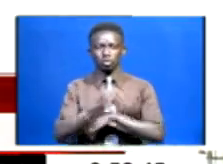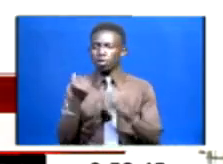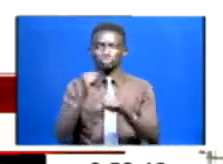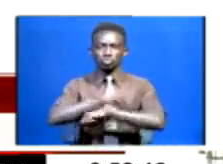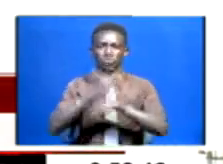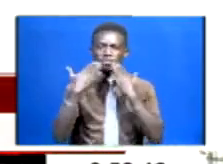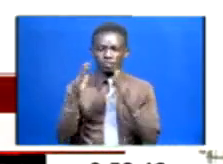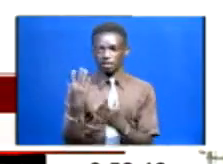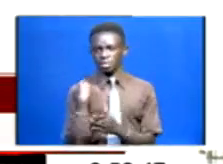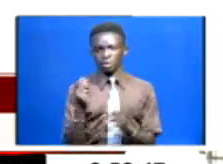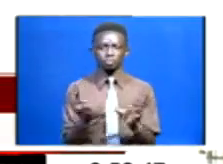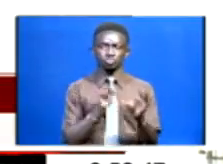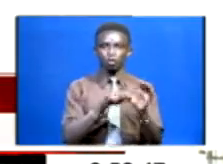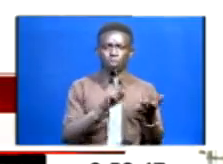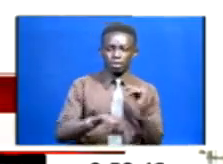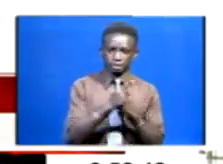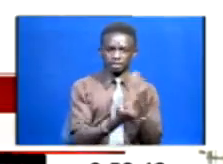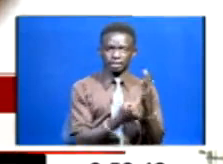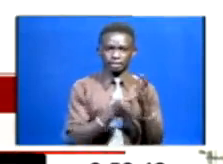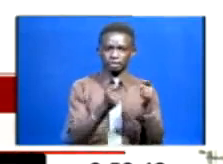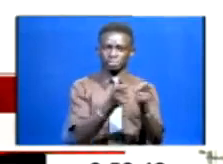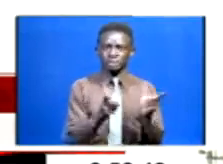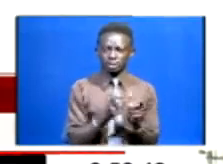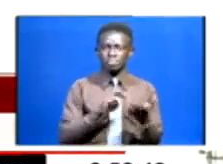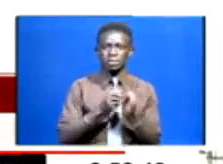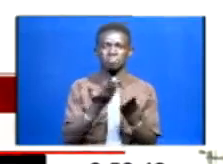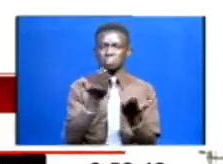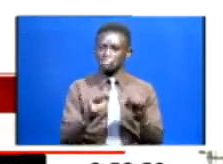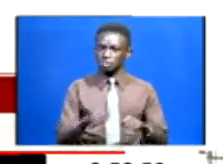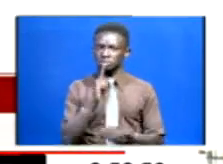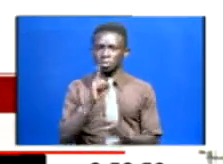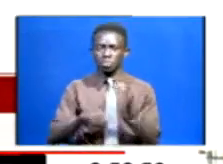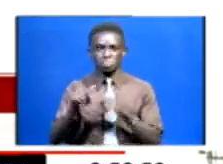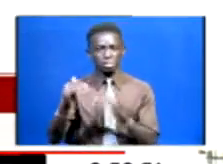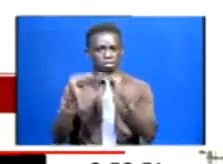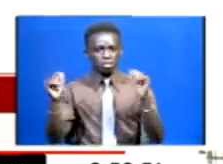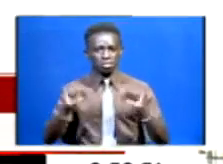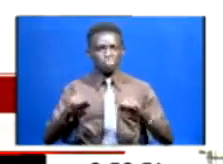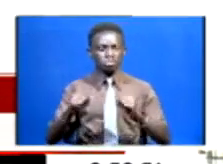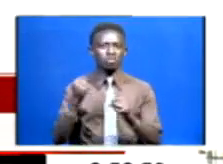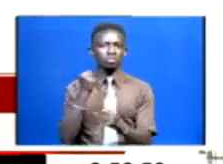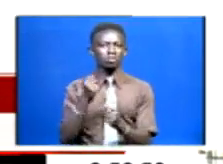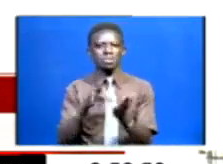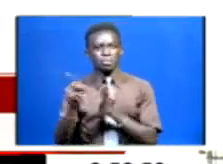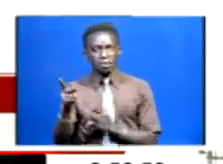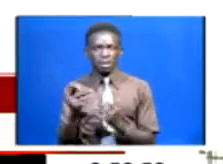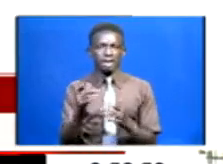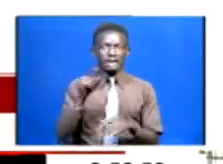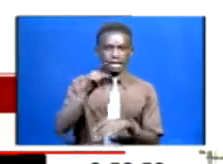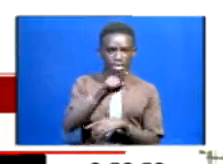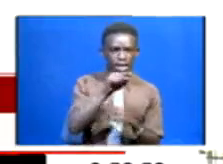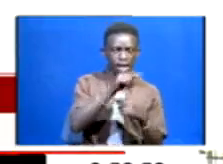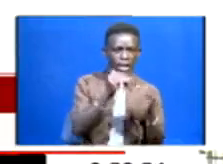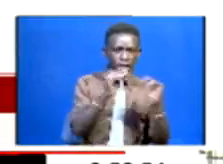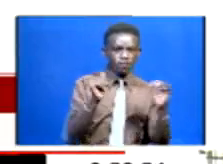So if there's a way that they can be able to maybe say, up to this level, you can be able to pay up to this level. So you must be able